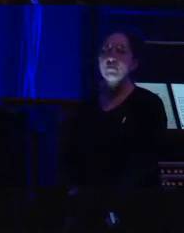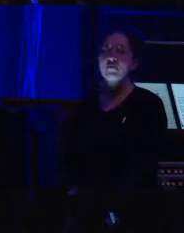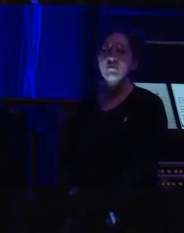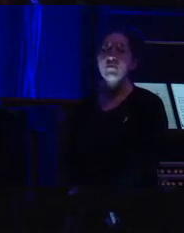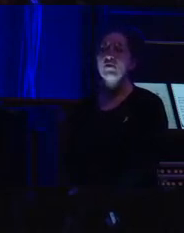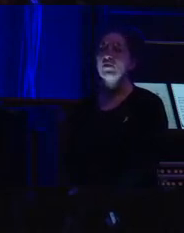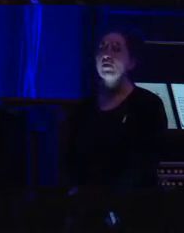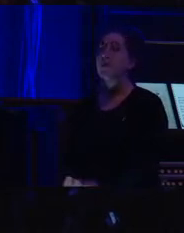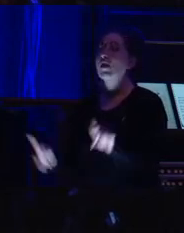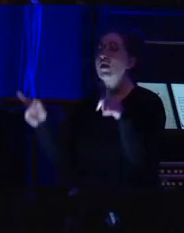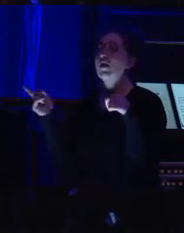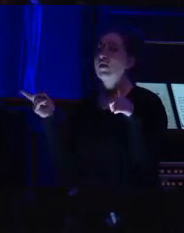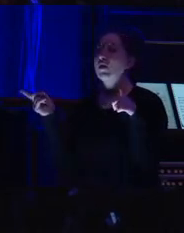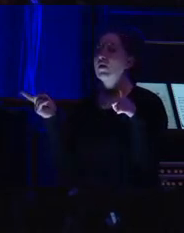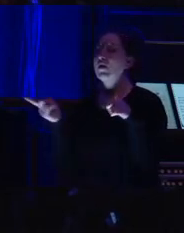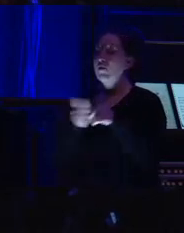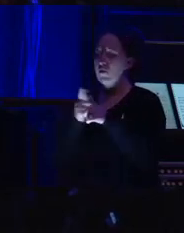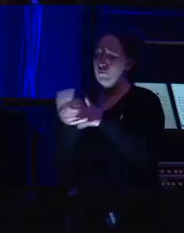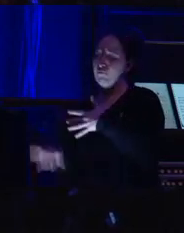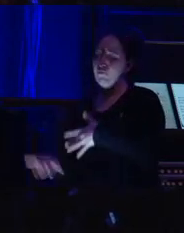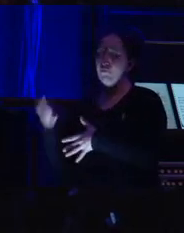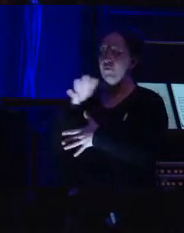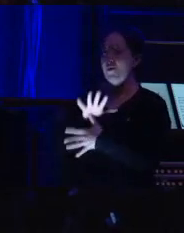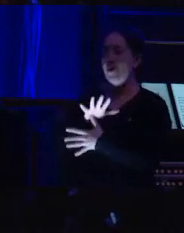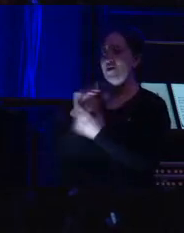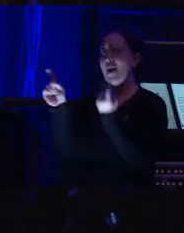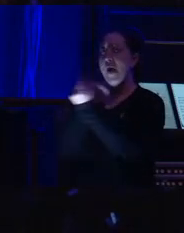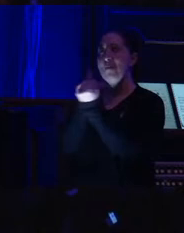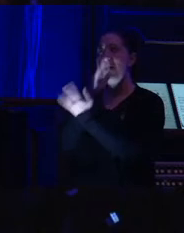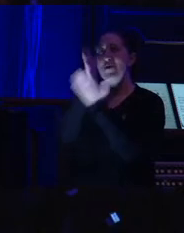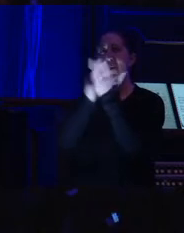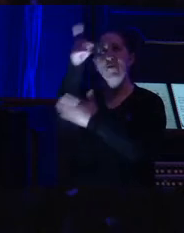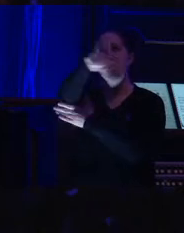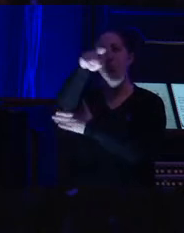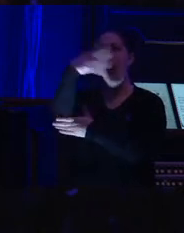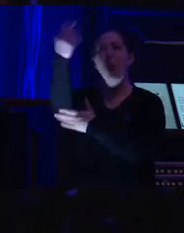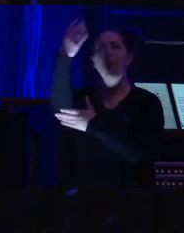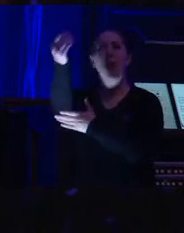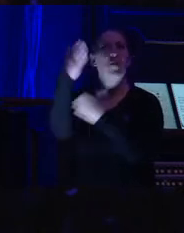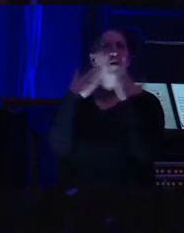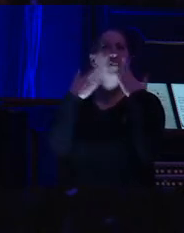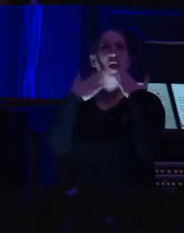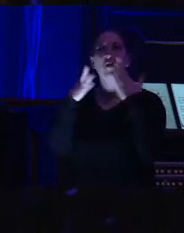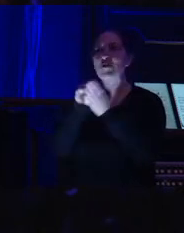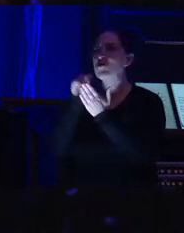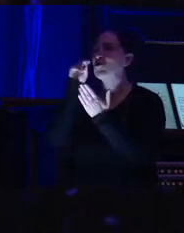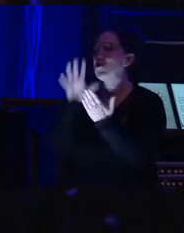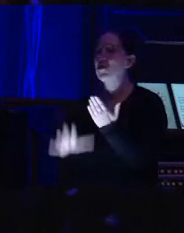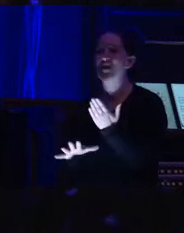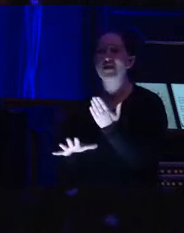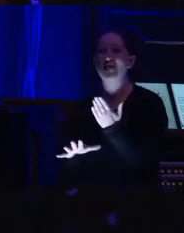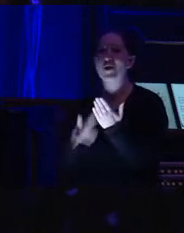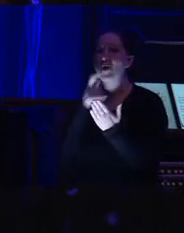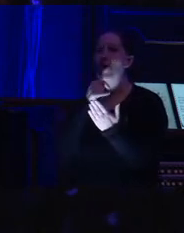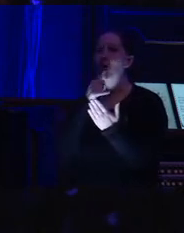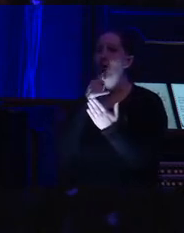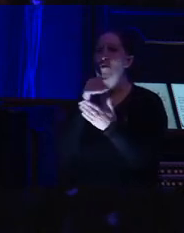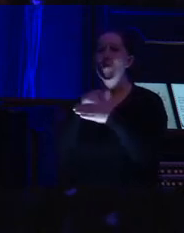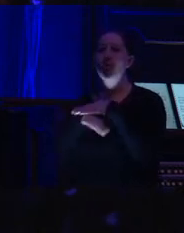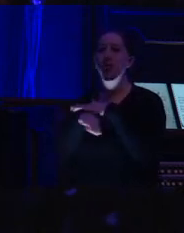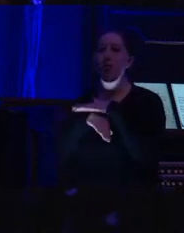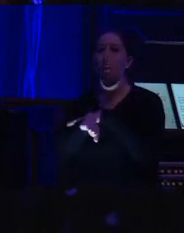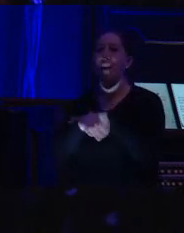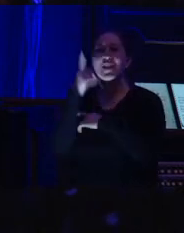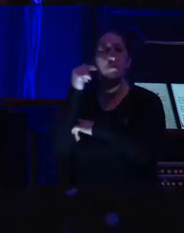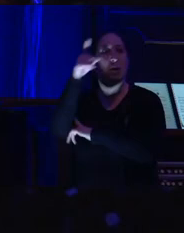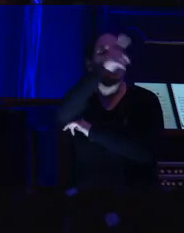But first and foremost, I met some of you out there. I wanted to thank our students, those of you who have joined us. It is because